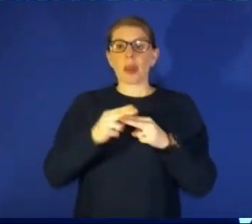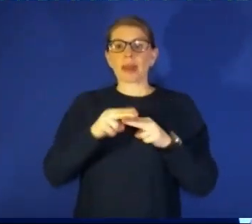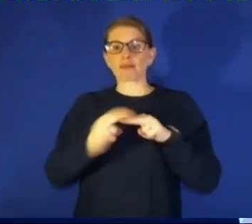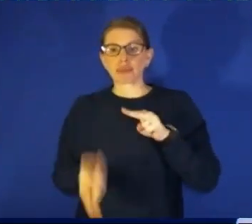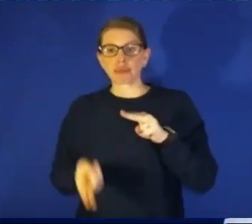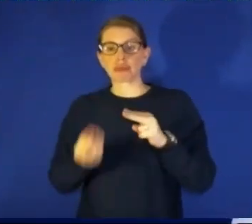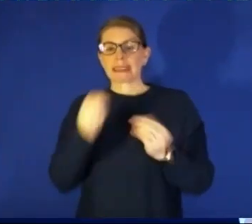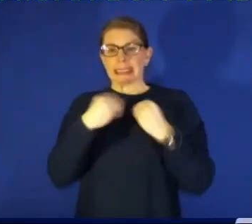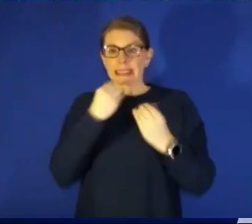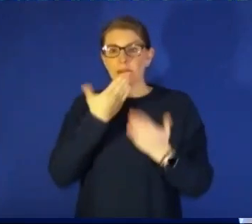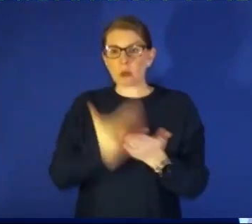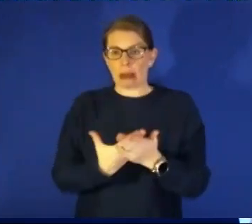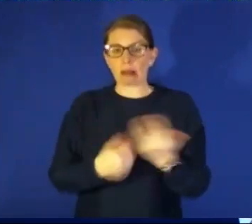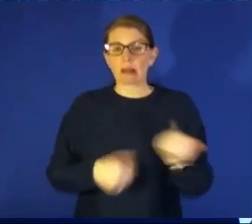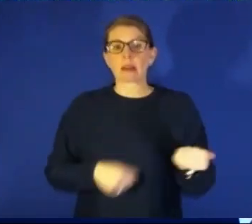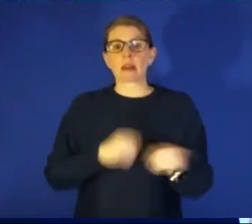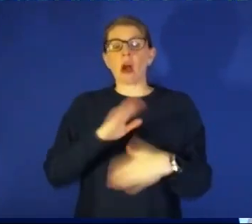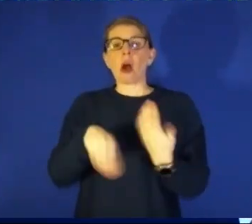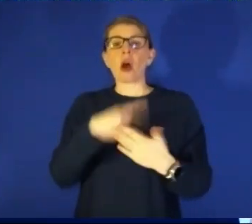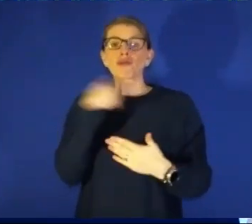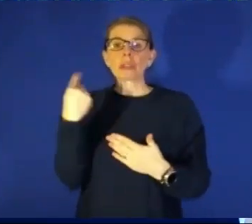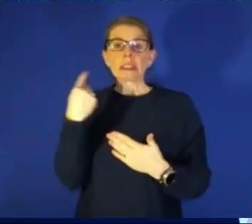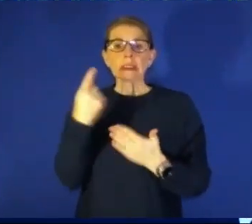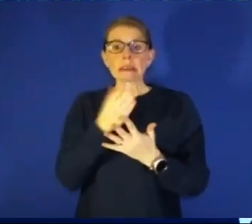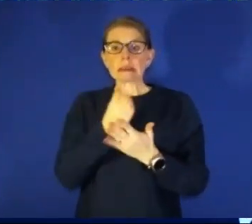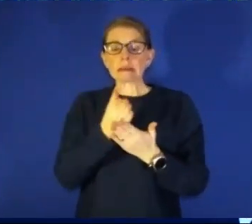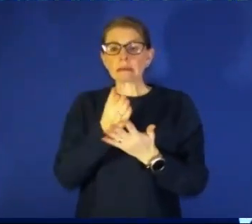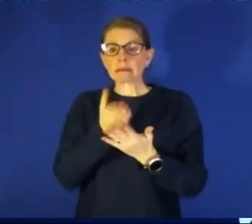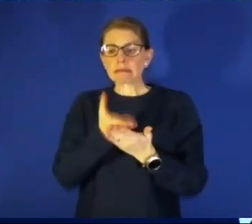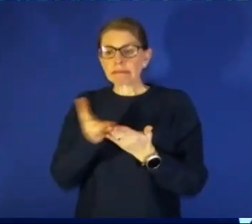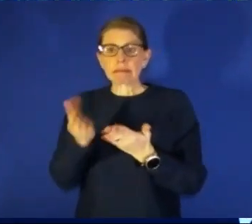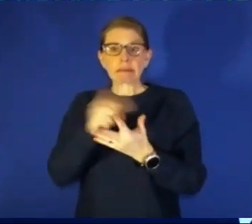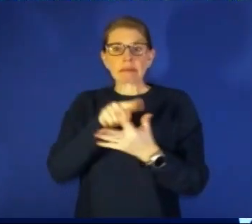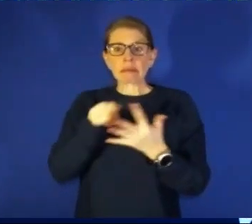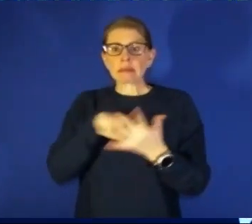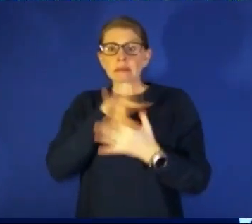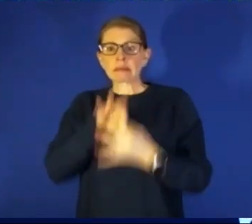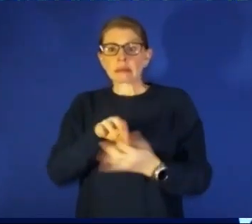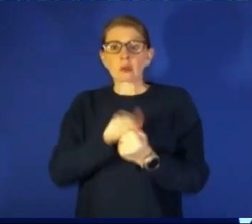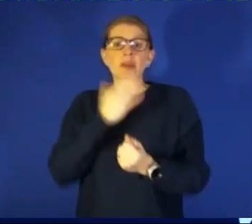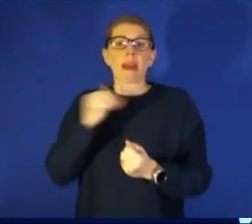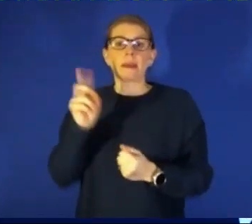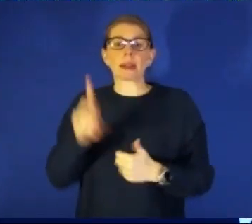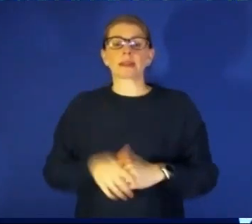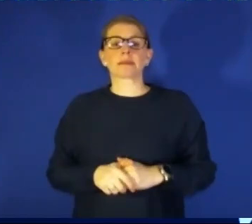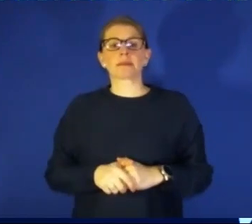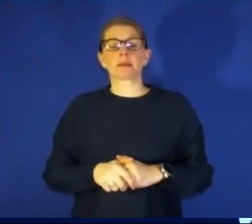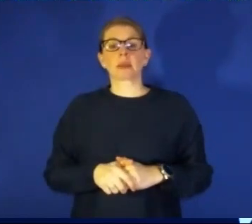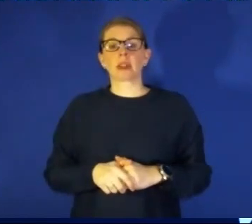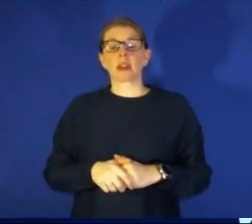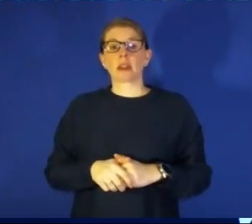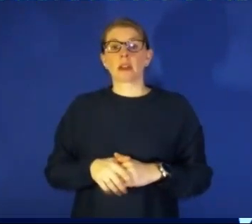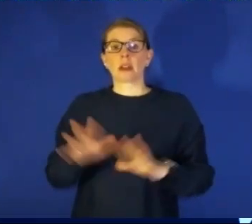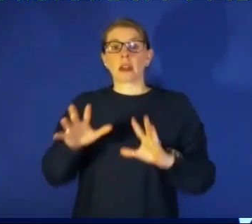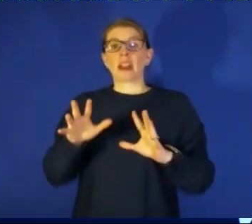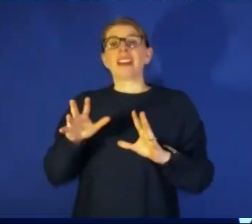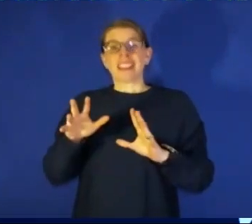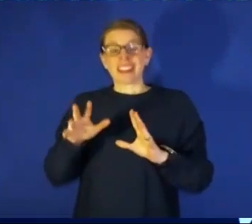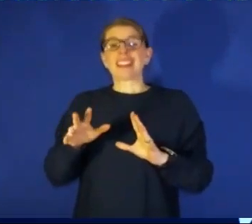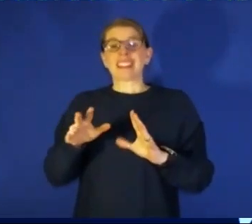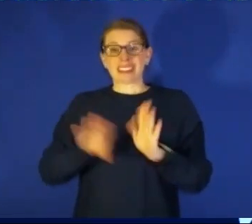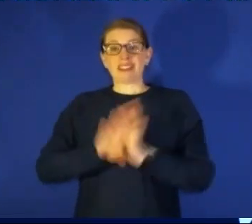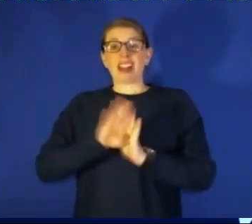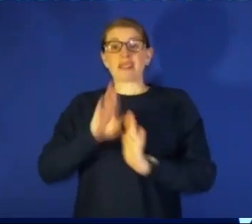which are all risk factors for diabetes. But once you get it, the treatment is so complicated for a lot of patients and